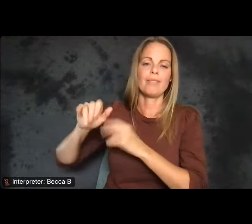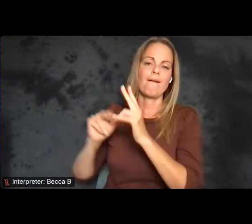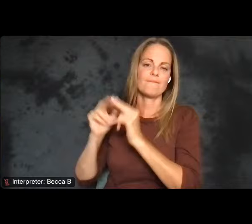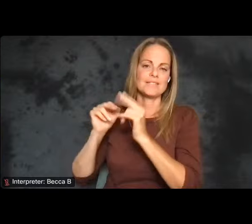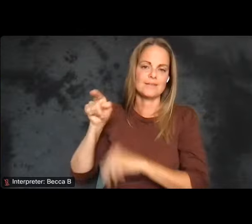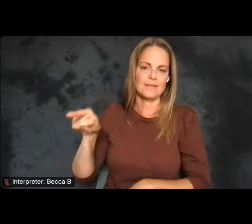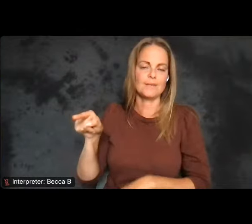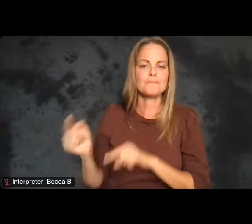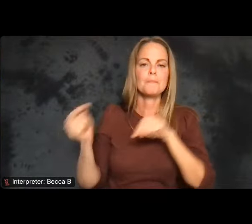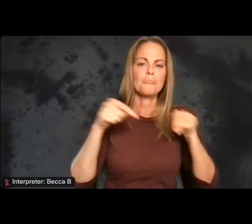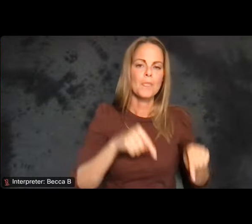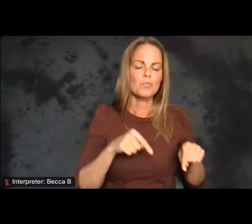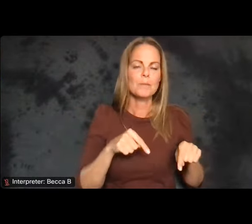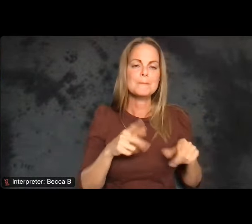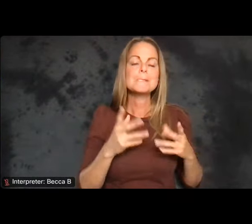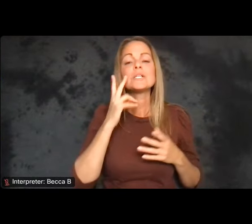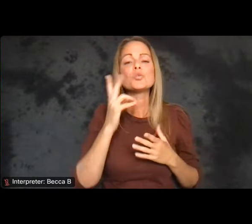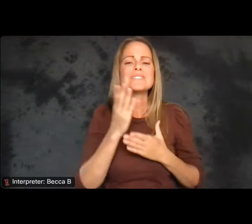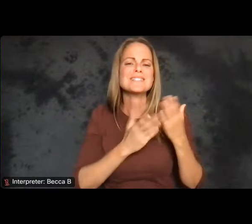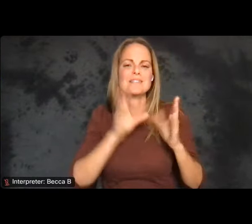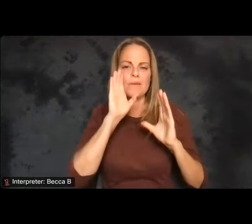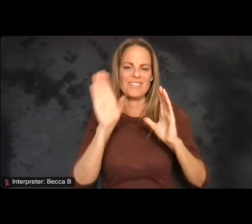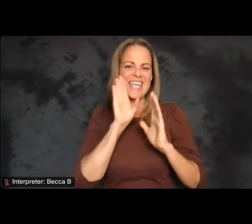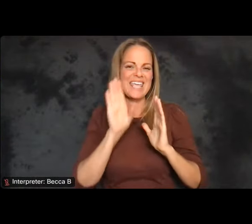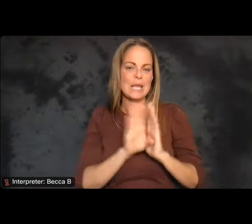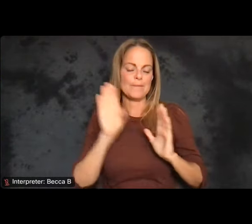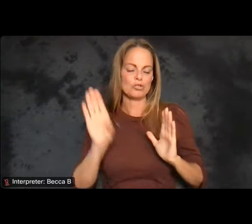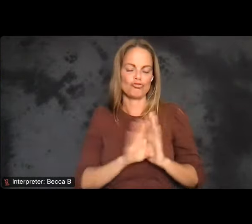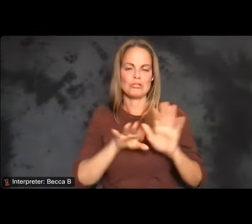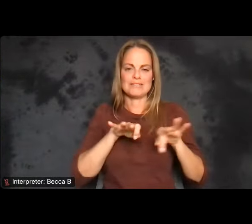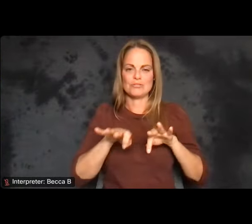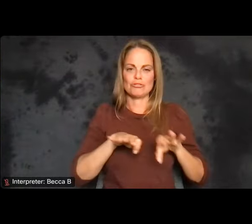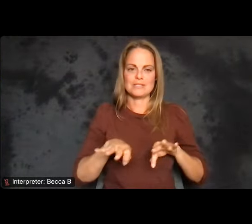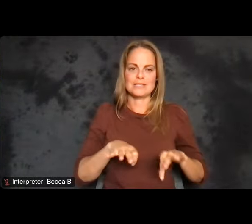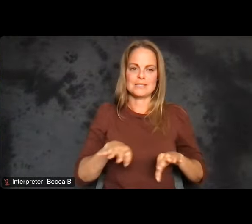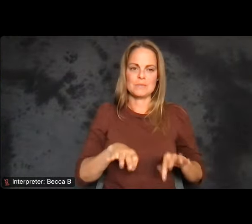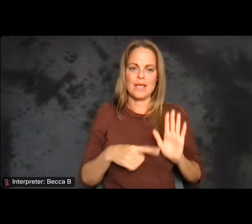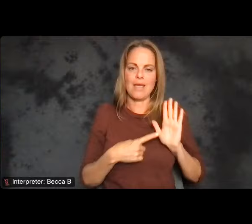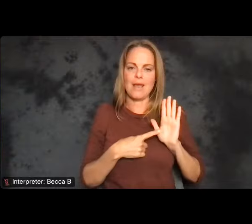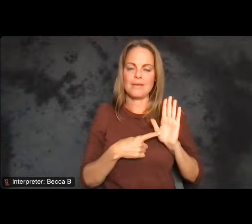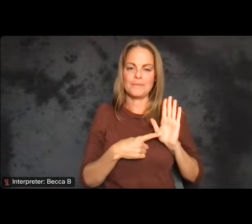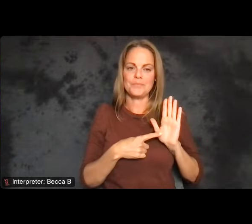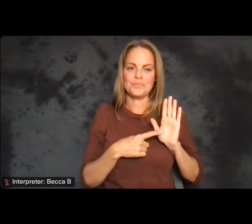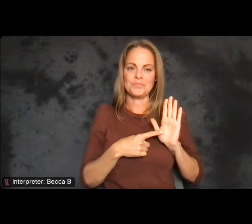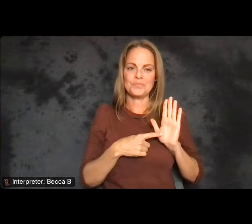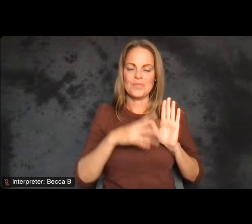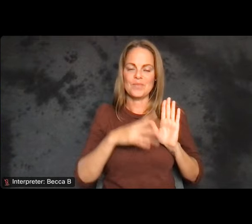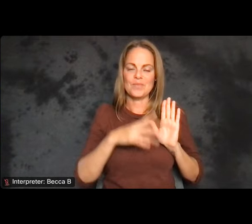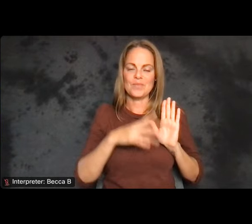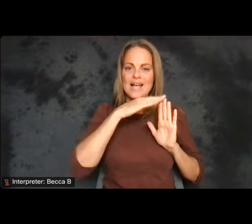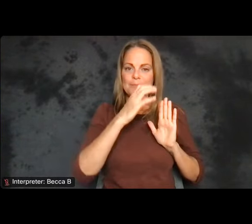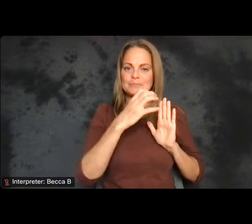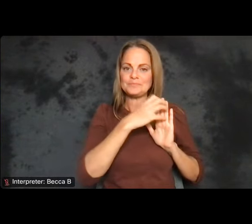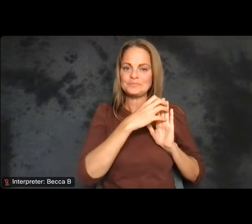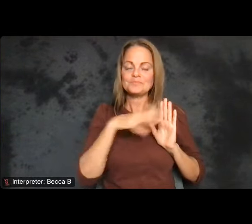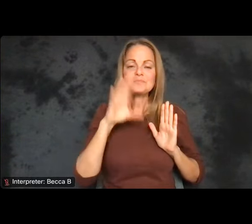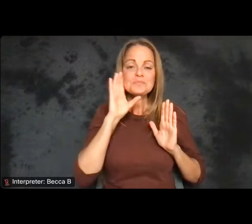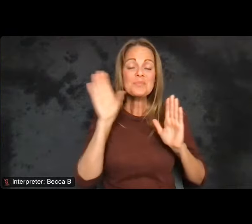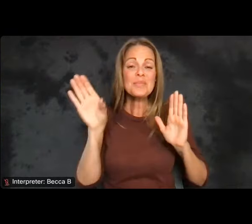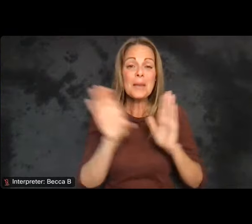Moving down, and you'll see some of the images there. I just want to explain that image. The sort of the top image there is a picture of the